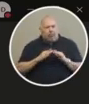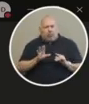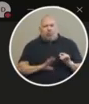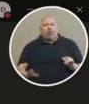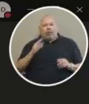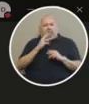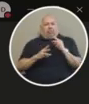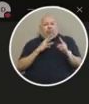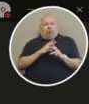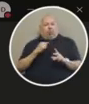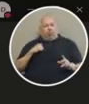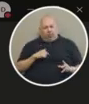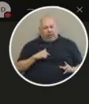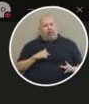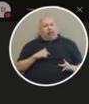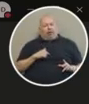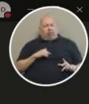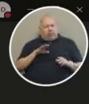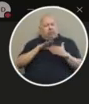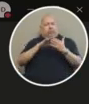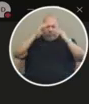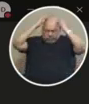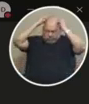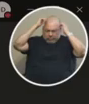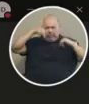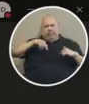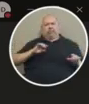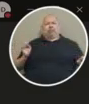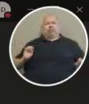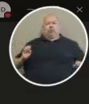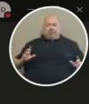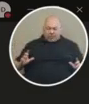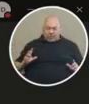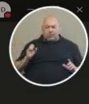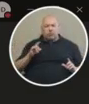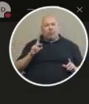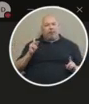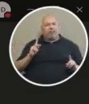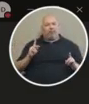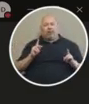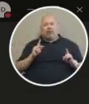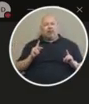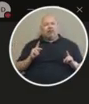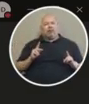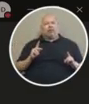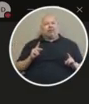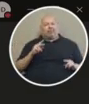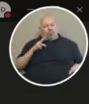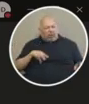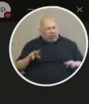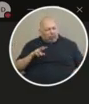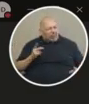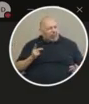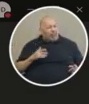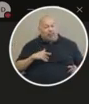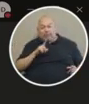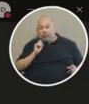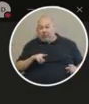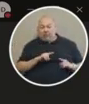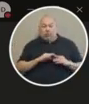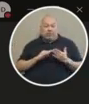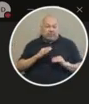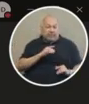this world who are dealing with this emergency pandemic. And so, I mean, is there something that we can look at? And maybe this is a question for the